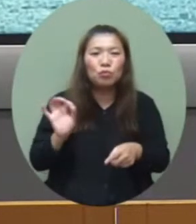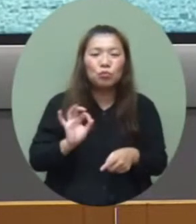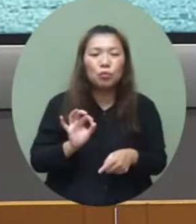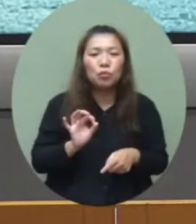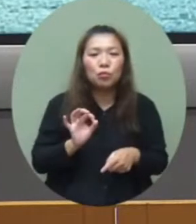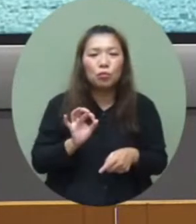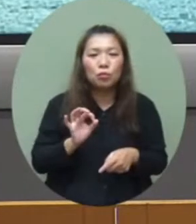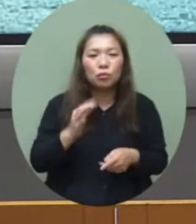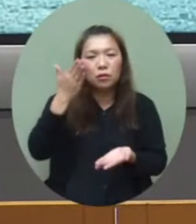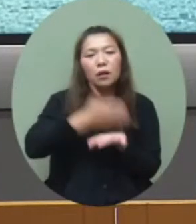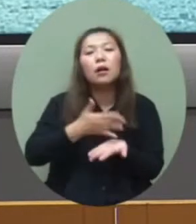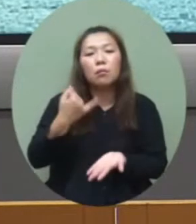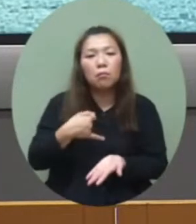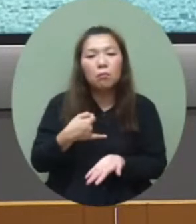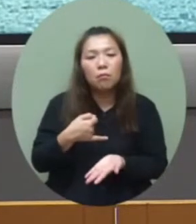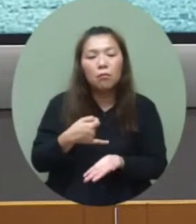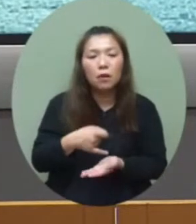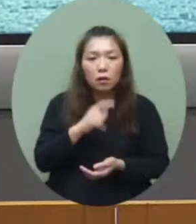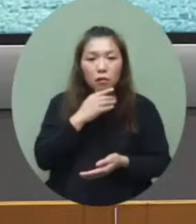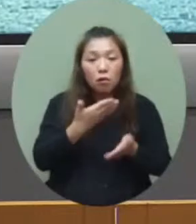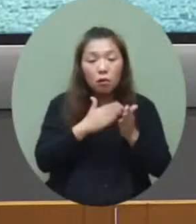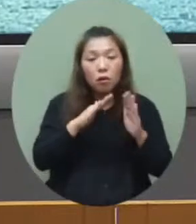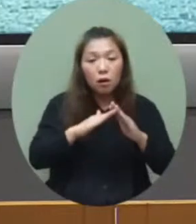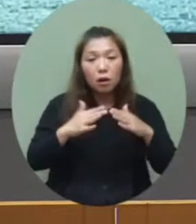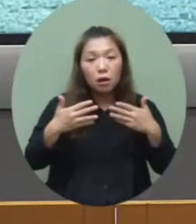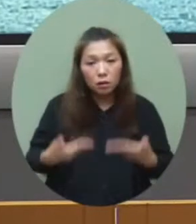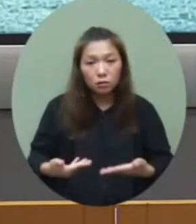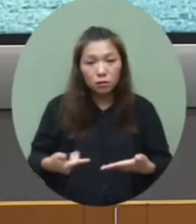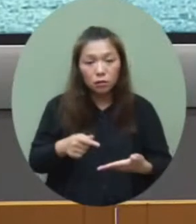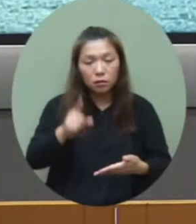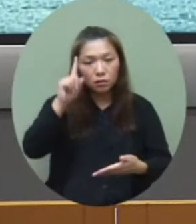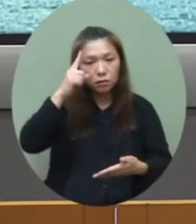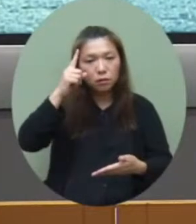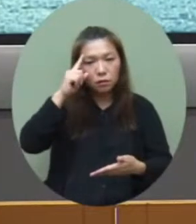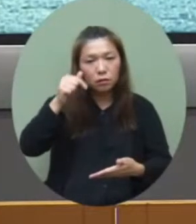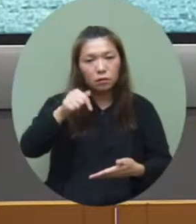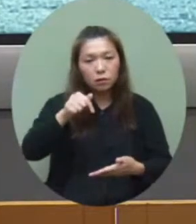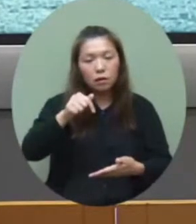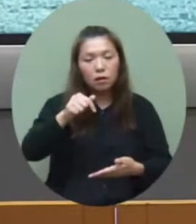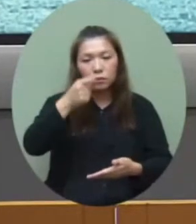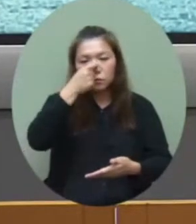an upward trend. As for schools,